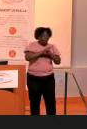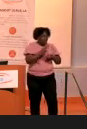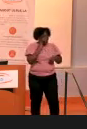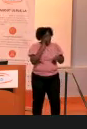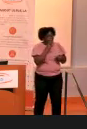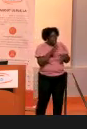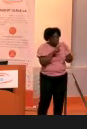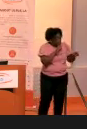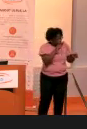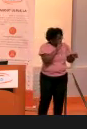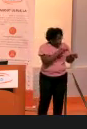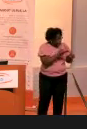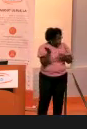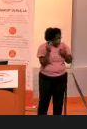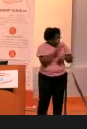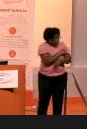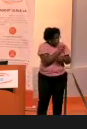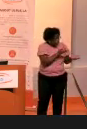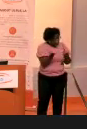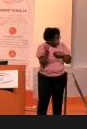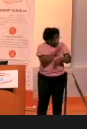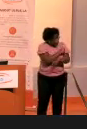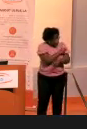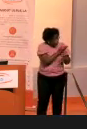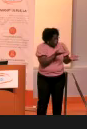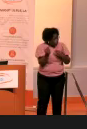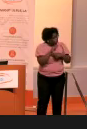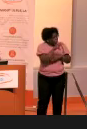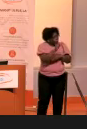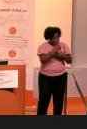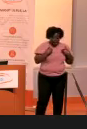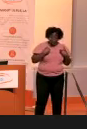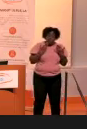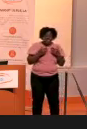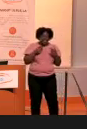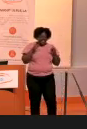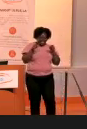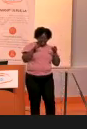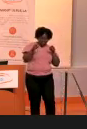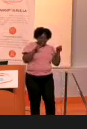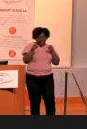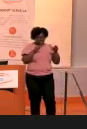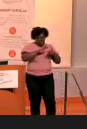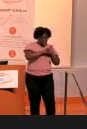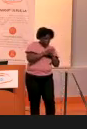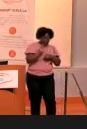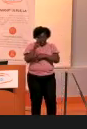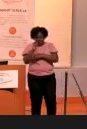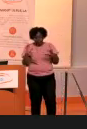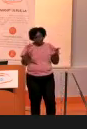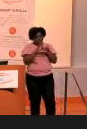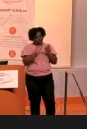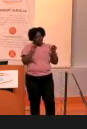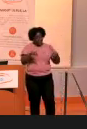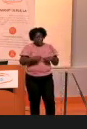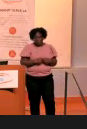admitted to the hospital. Wow. So I do think the two can go together.